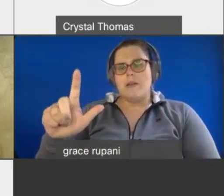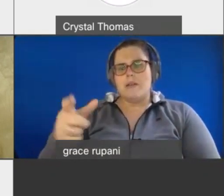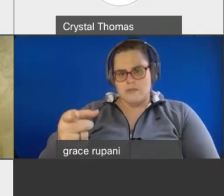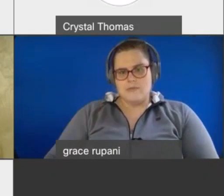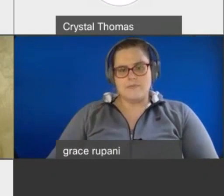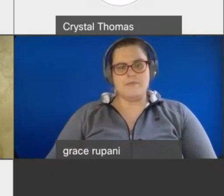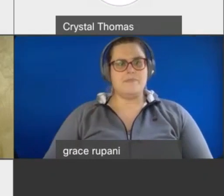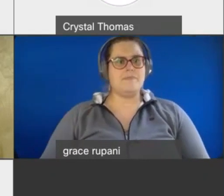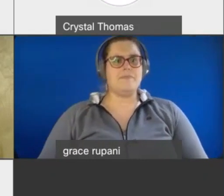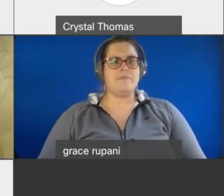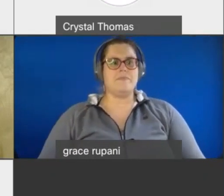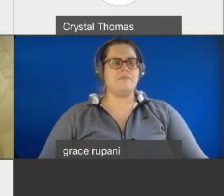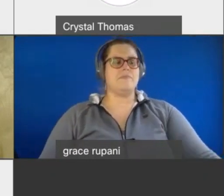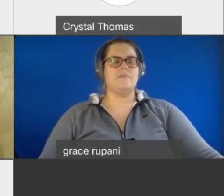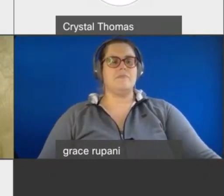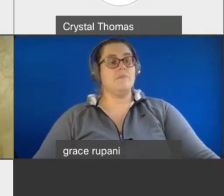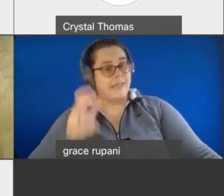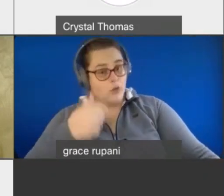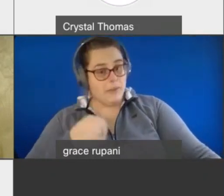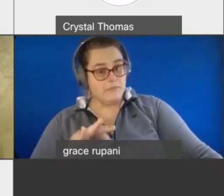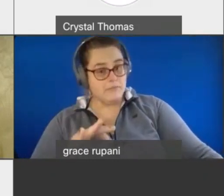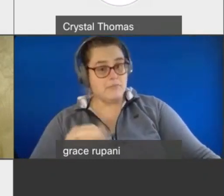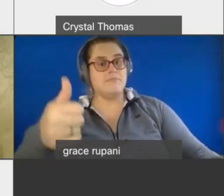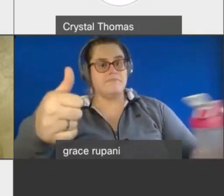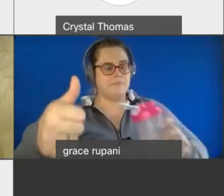yourself. Yes, okay. Can everybody hear me?